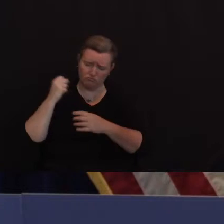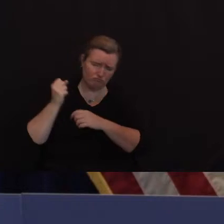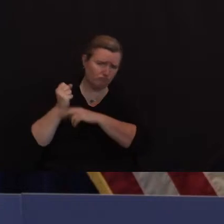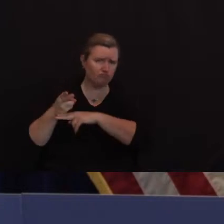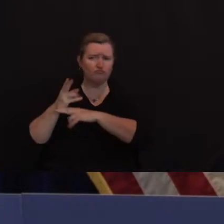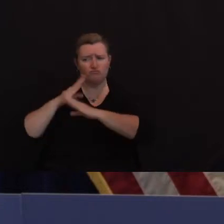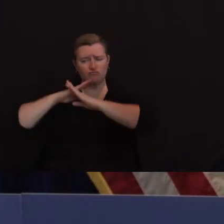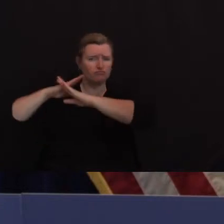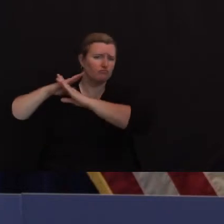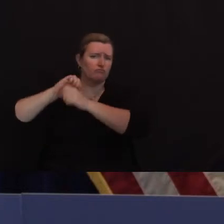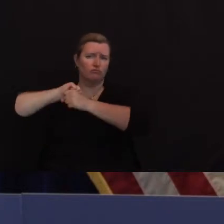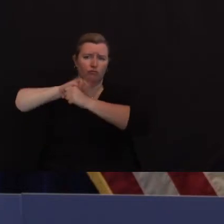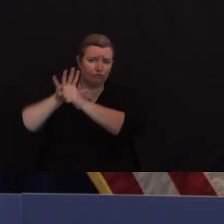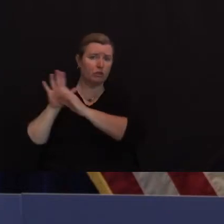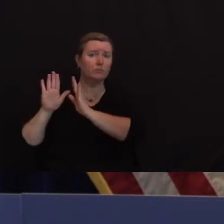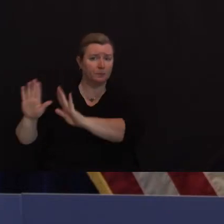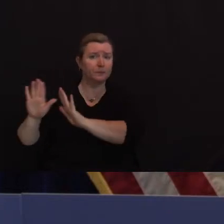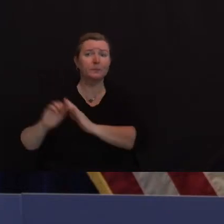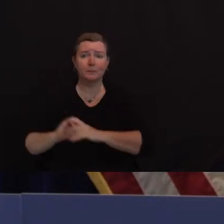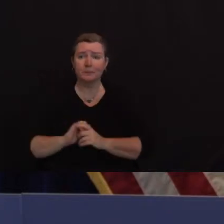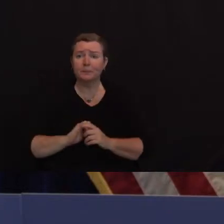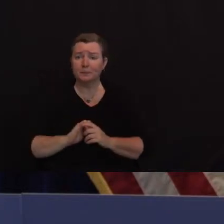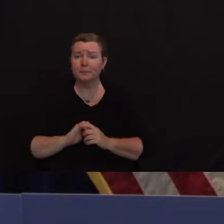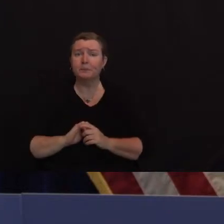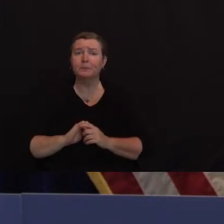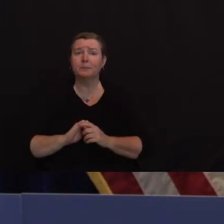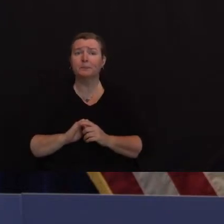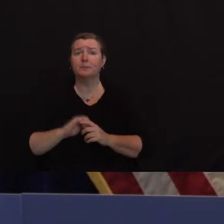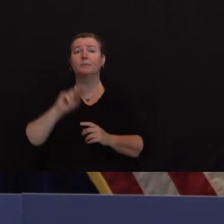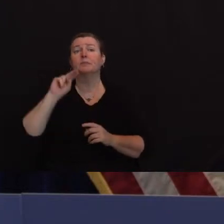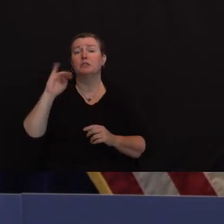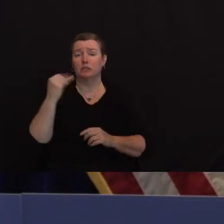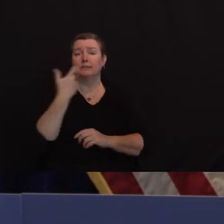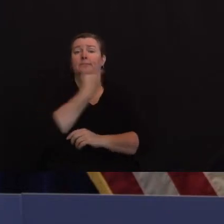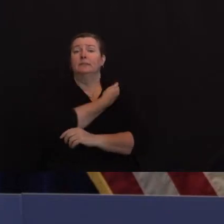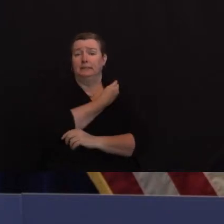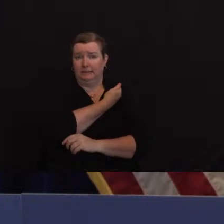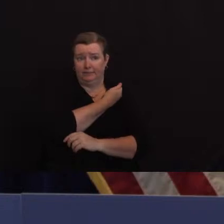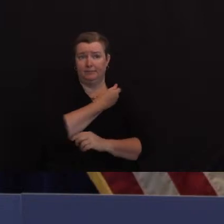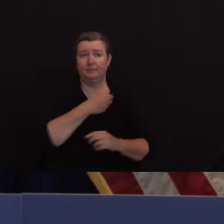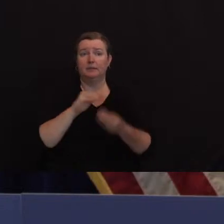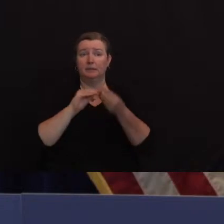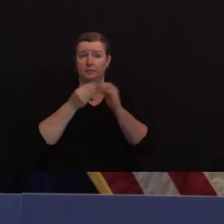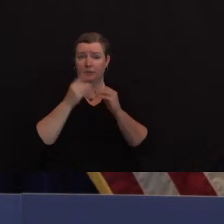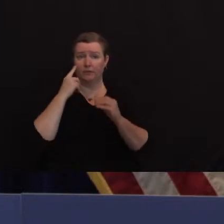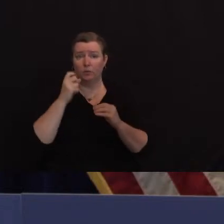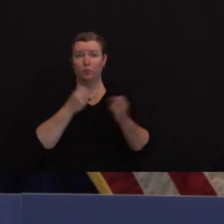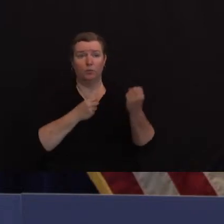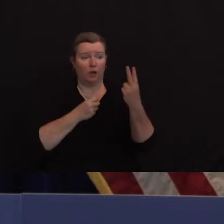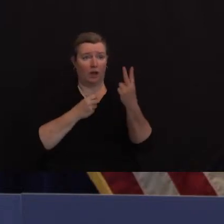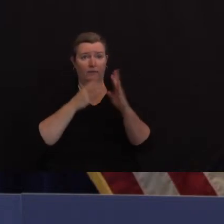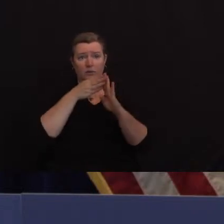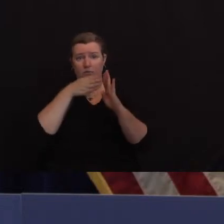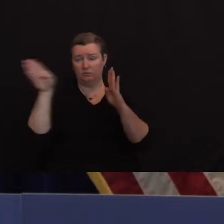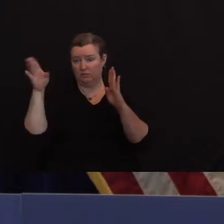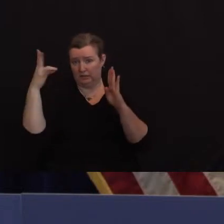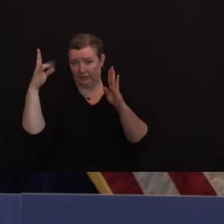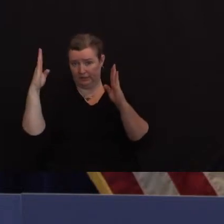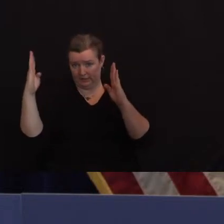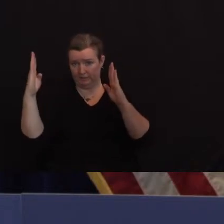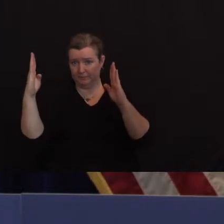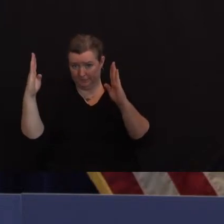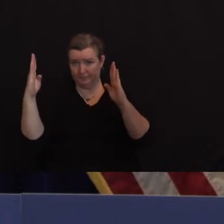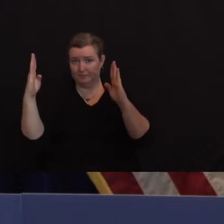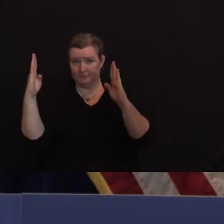vaccinated. New Jersey's vaccination rate for the 12 to 17-year-olds who have received at least one dose is